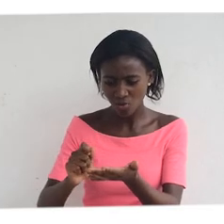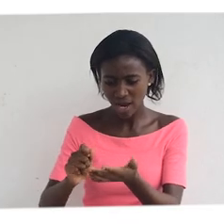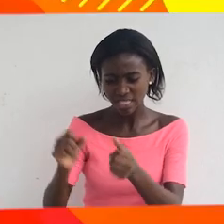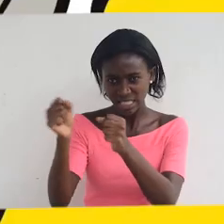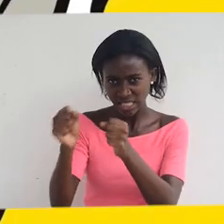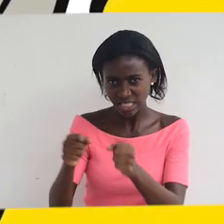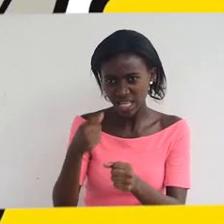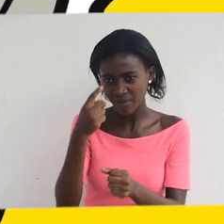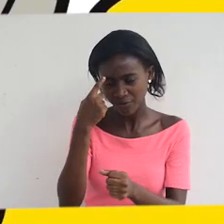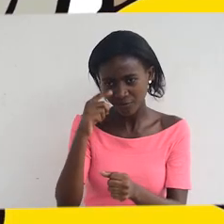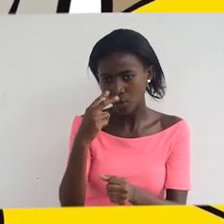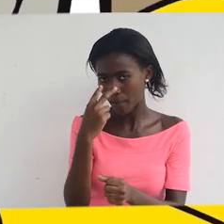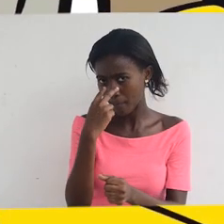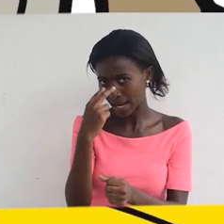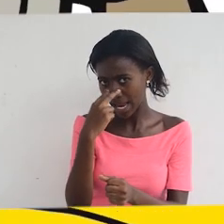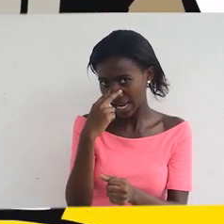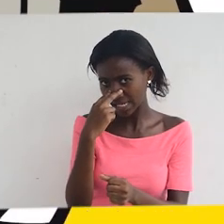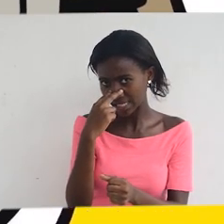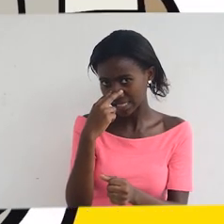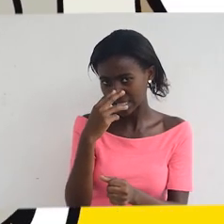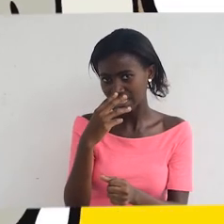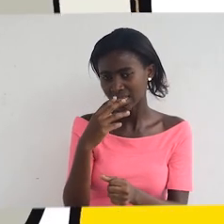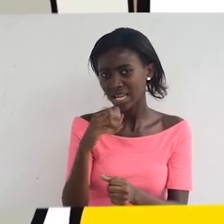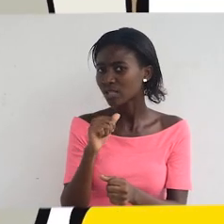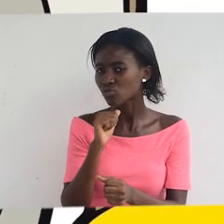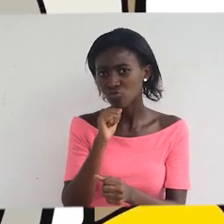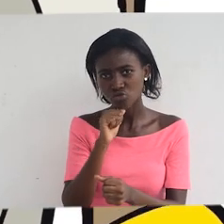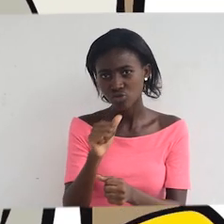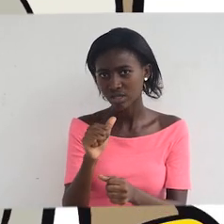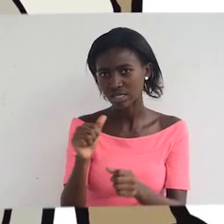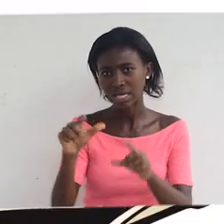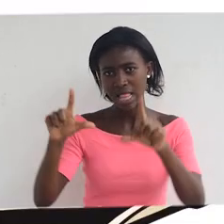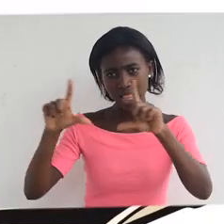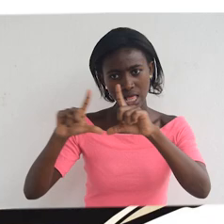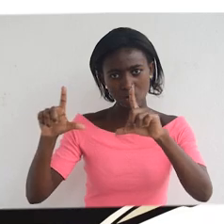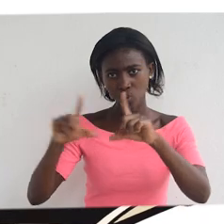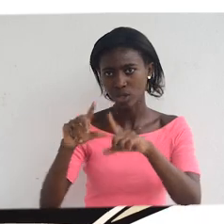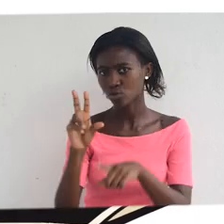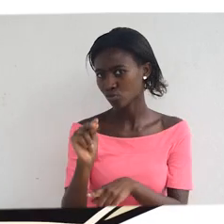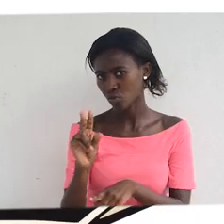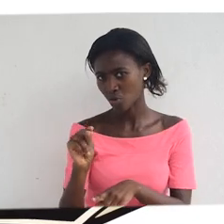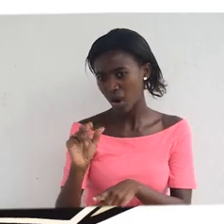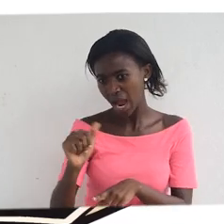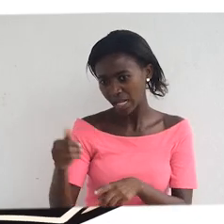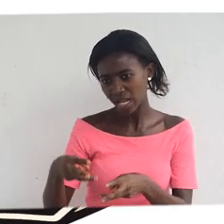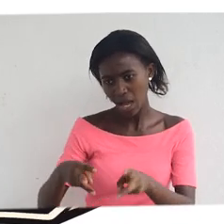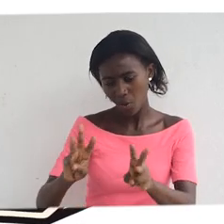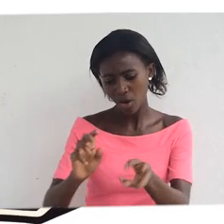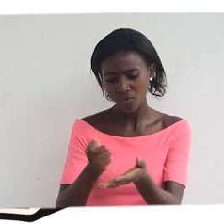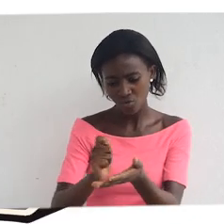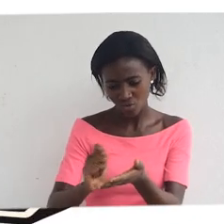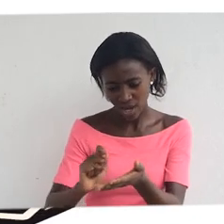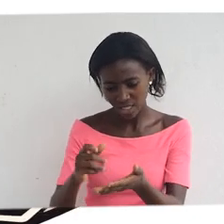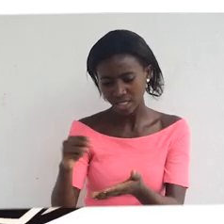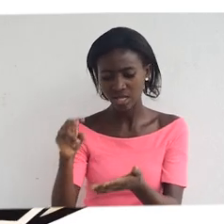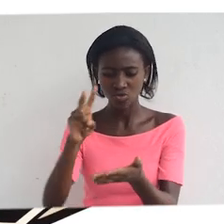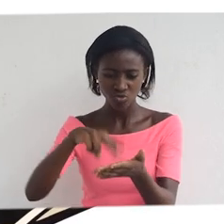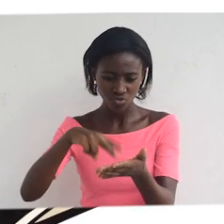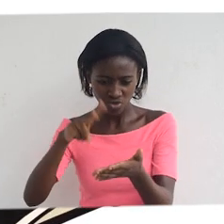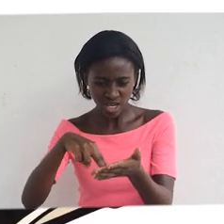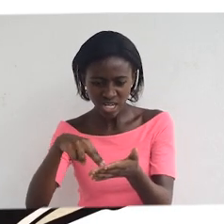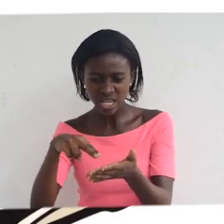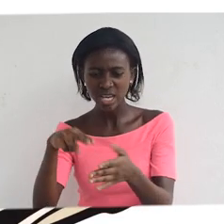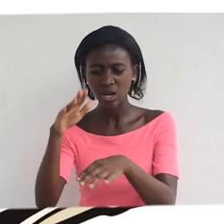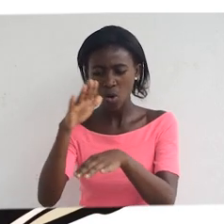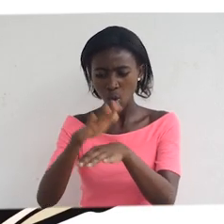and writing system for blind and partially sighted persons. It is not a language. It is just another way of